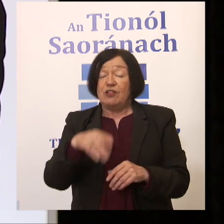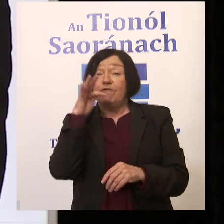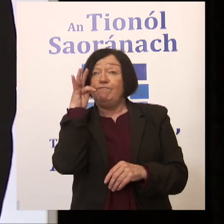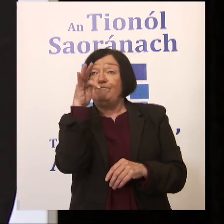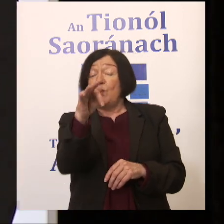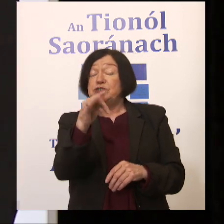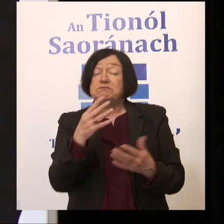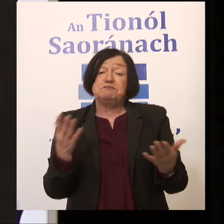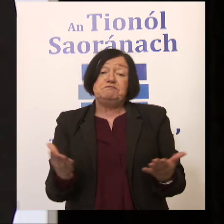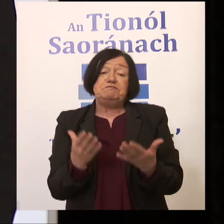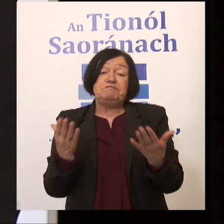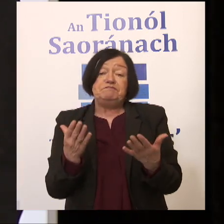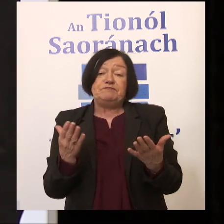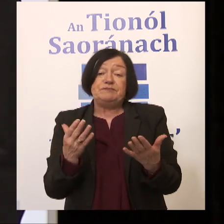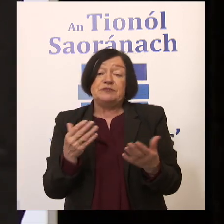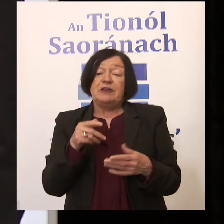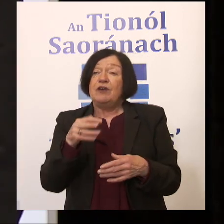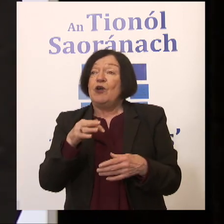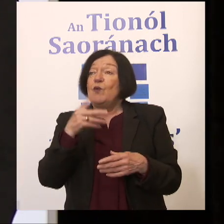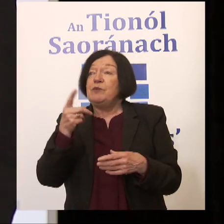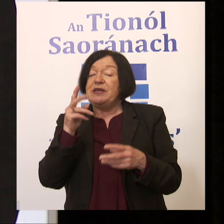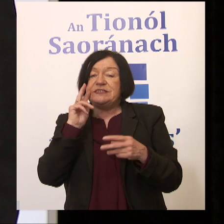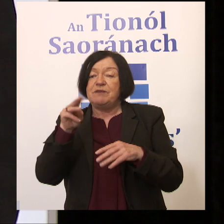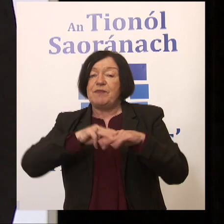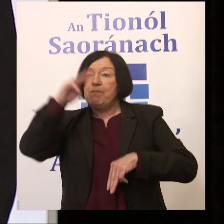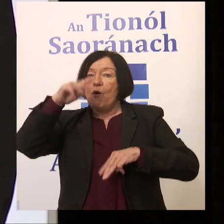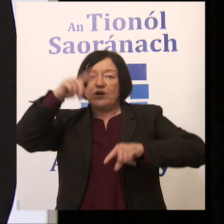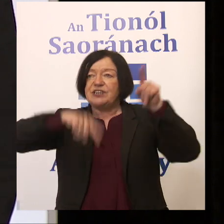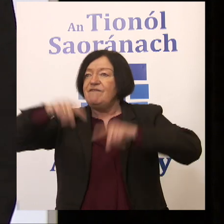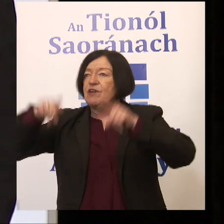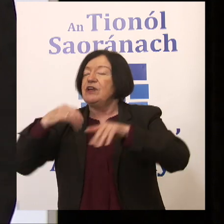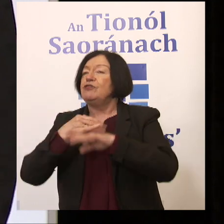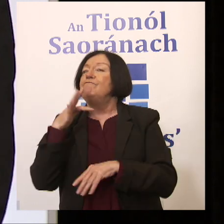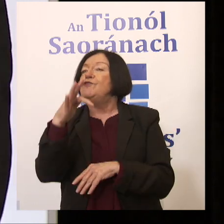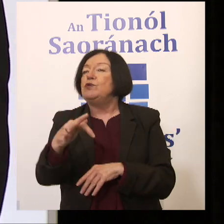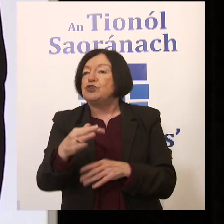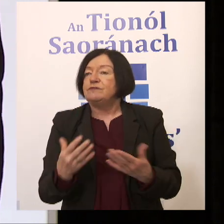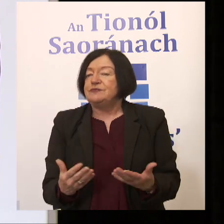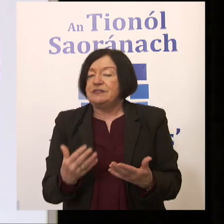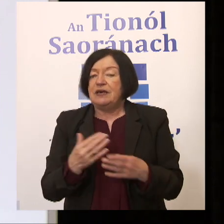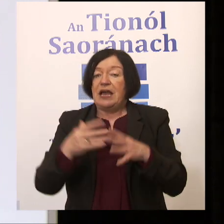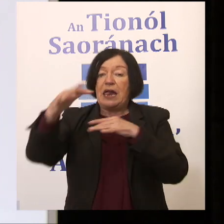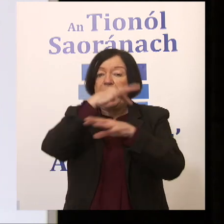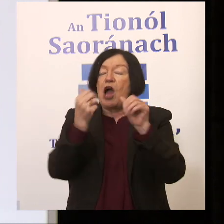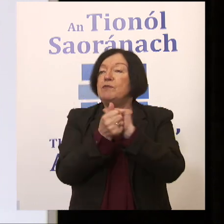be suggest the future is going to be characterised by more diversity into the future. So climate change models, for example,